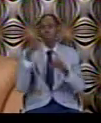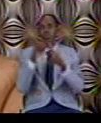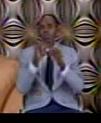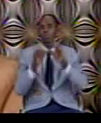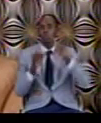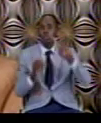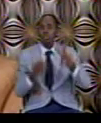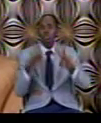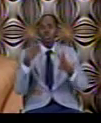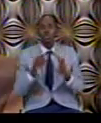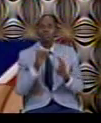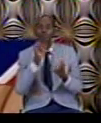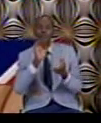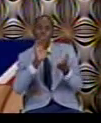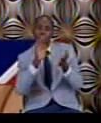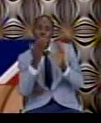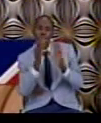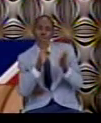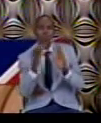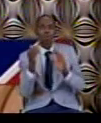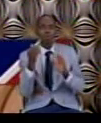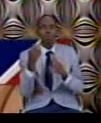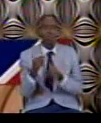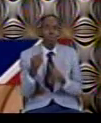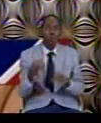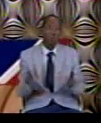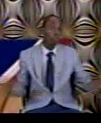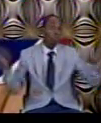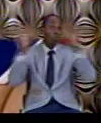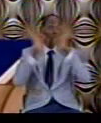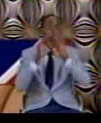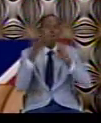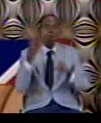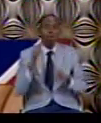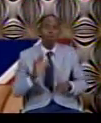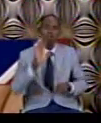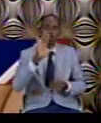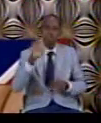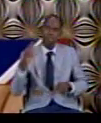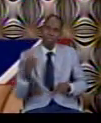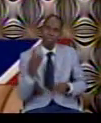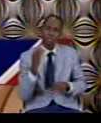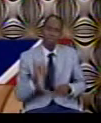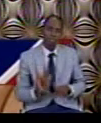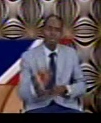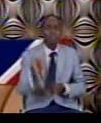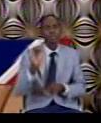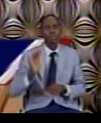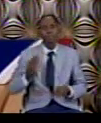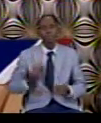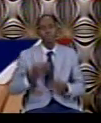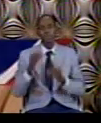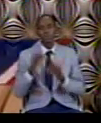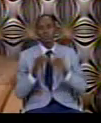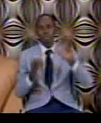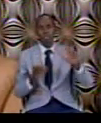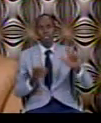the incomparable worth of your eternal soul. Point number three,